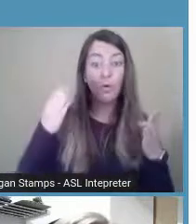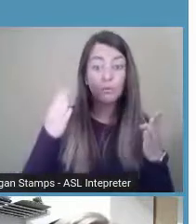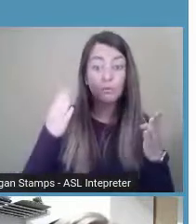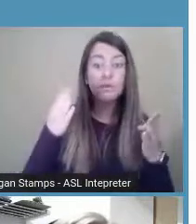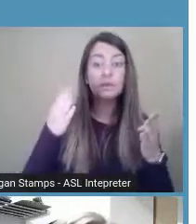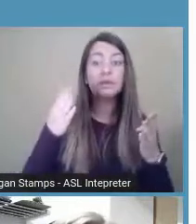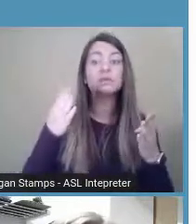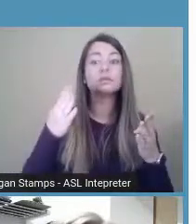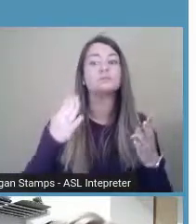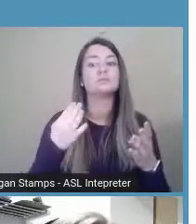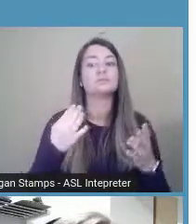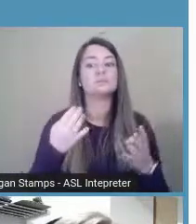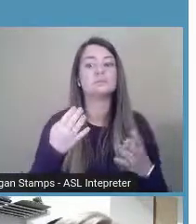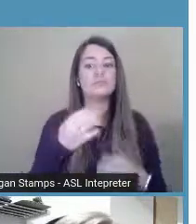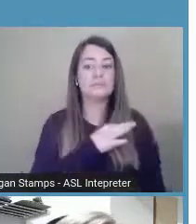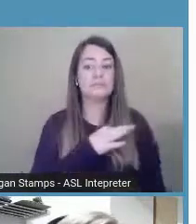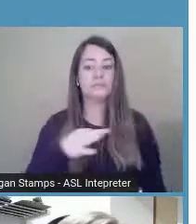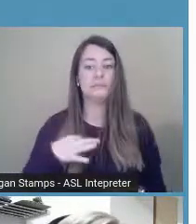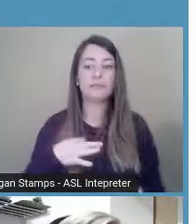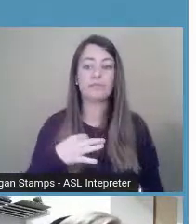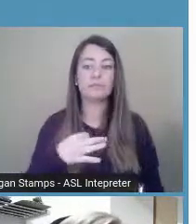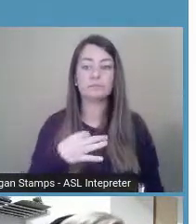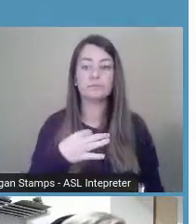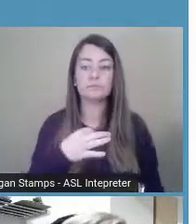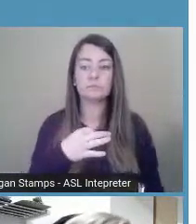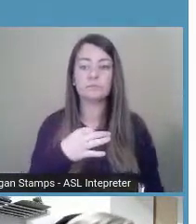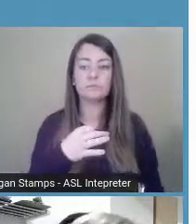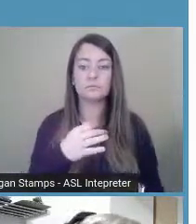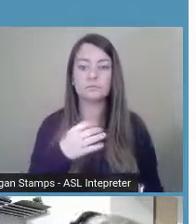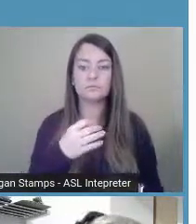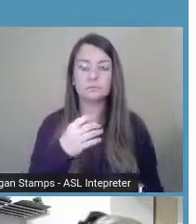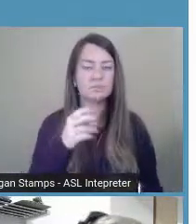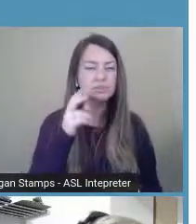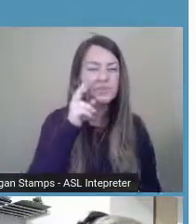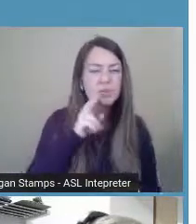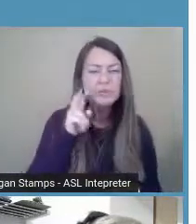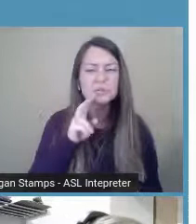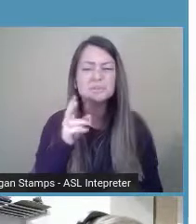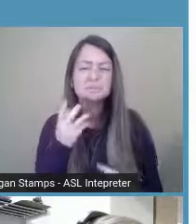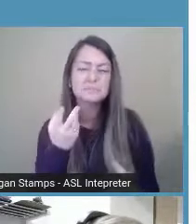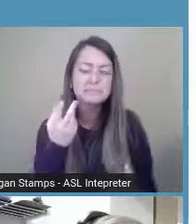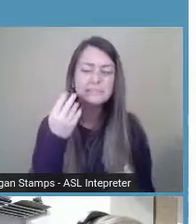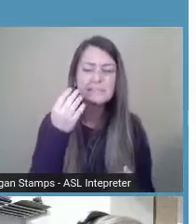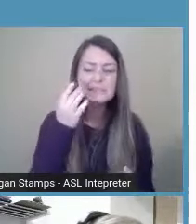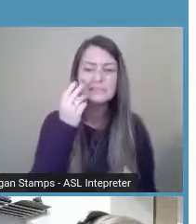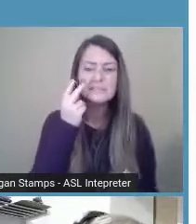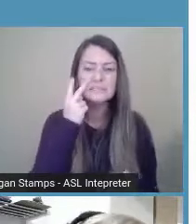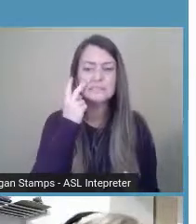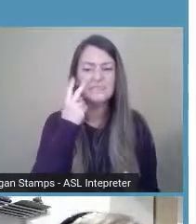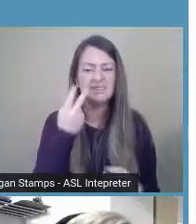to respect our members' and visitors' comfort levels venturing out during the pandemic.